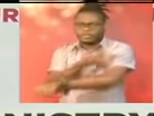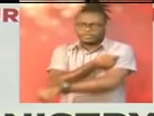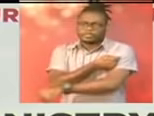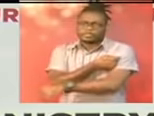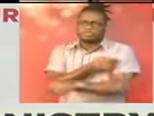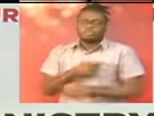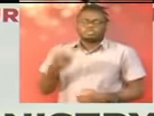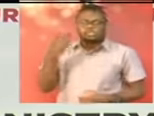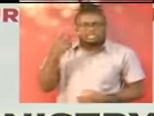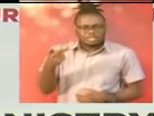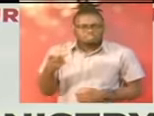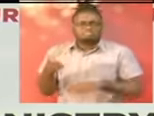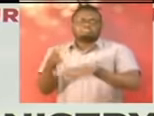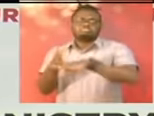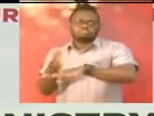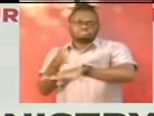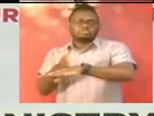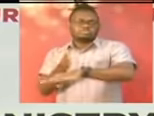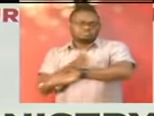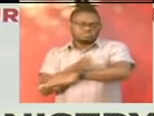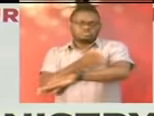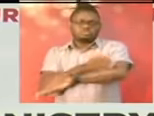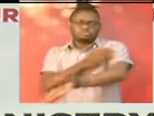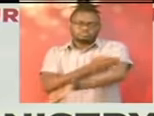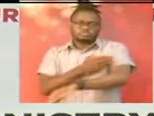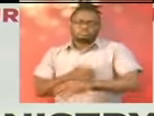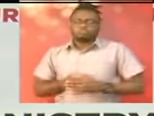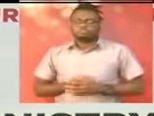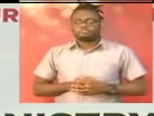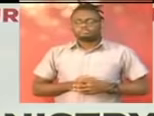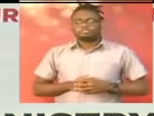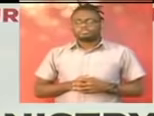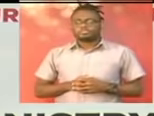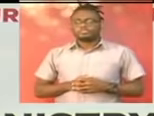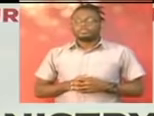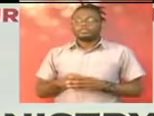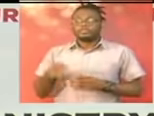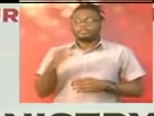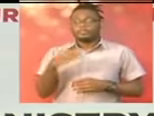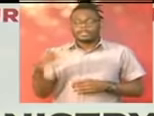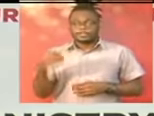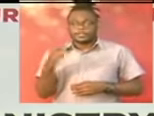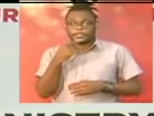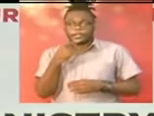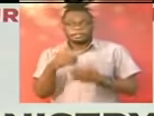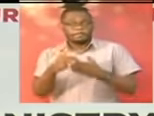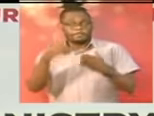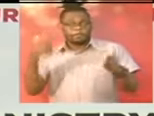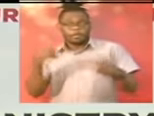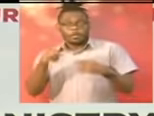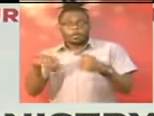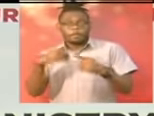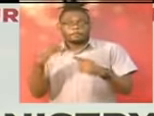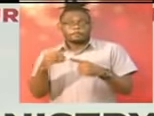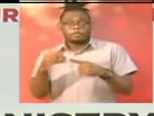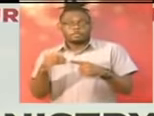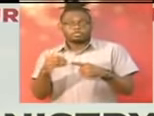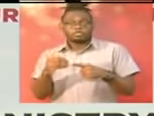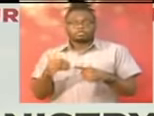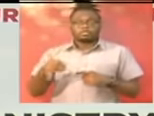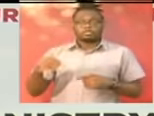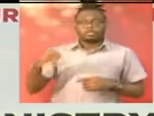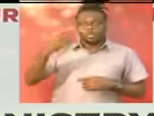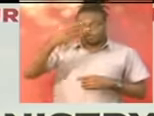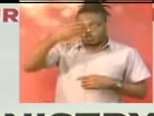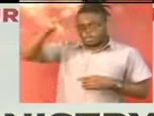We want to encourage that to continue. We've also addressed before the issue or the question of the Cuban vaccine or any vaccine